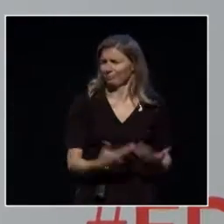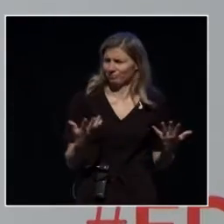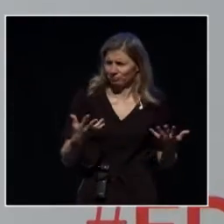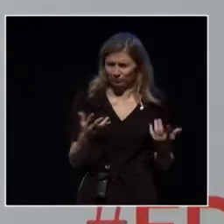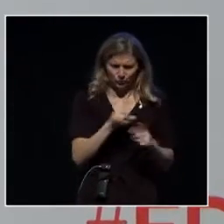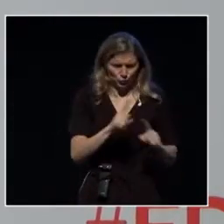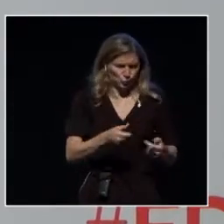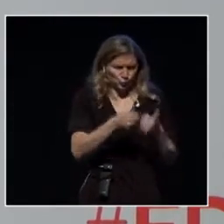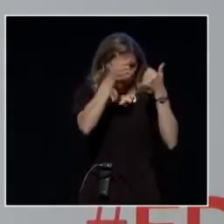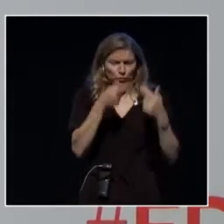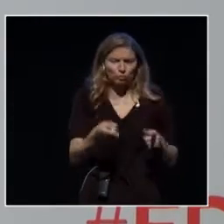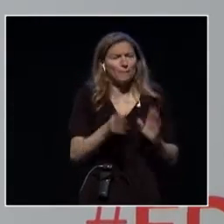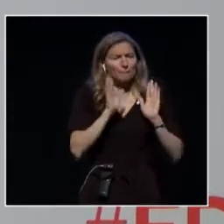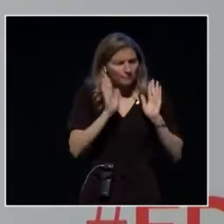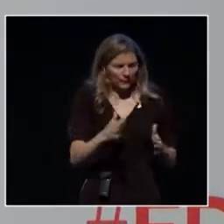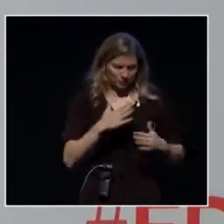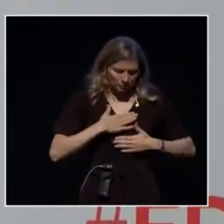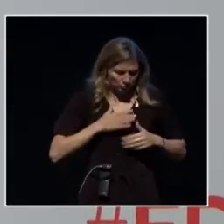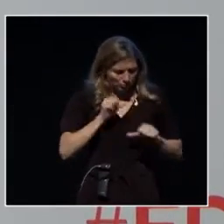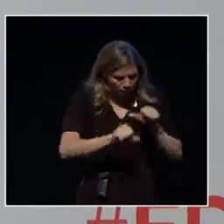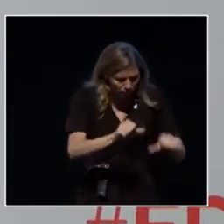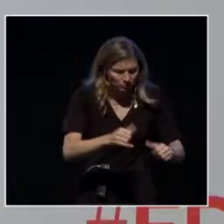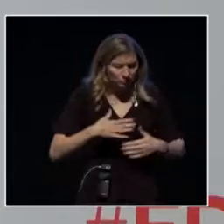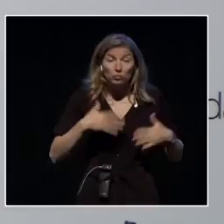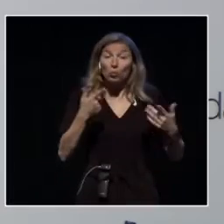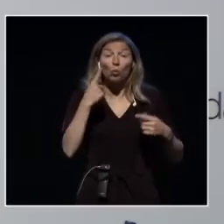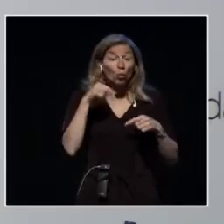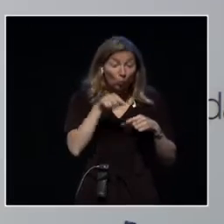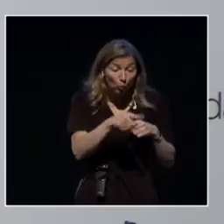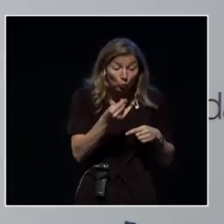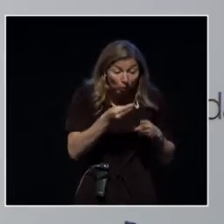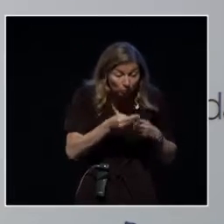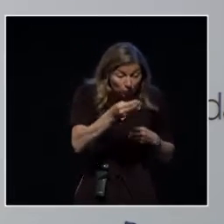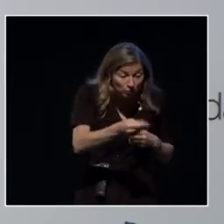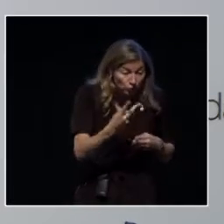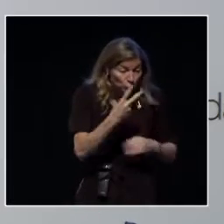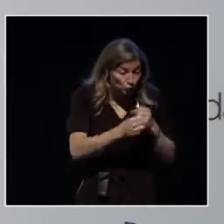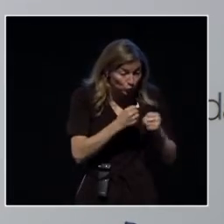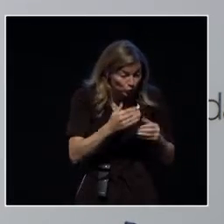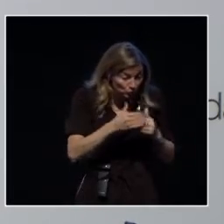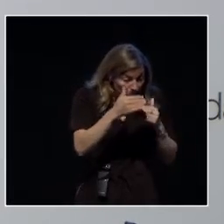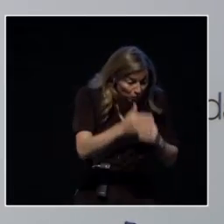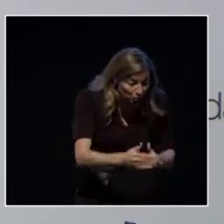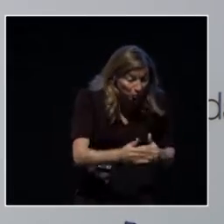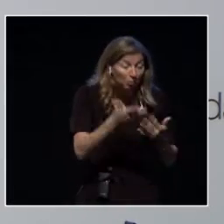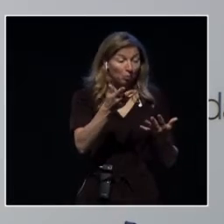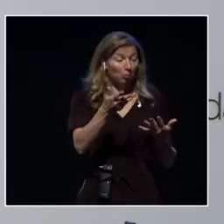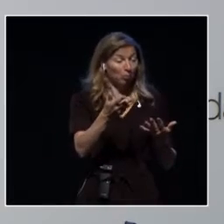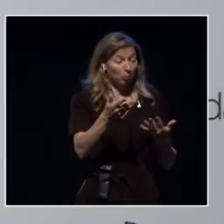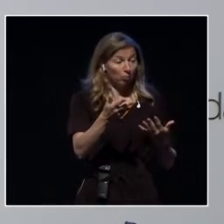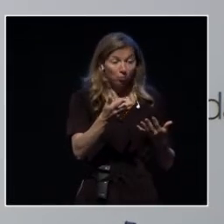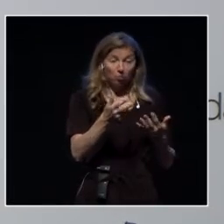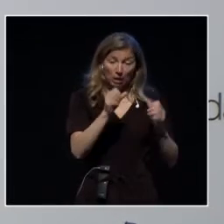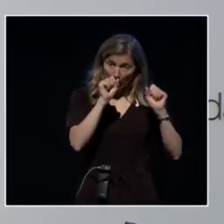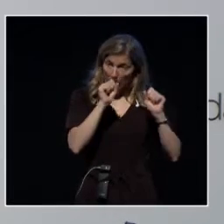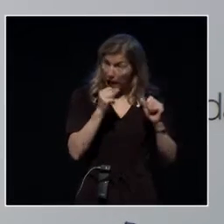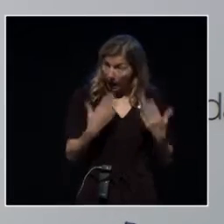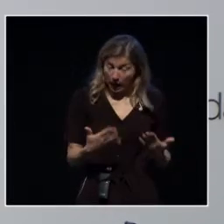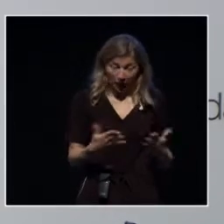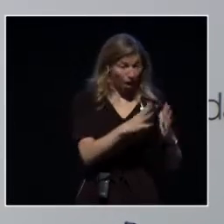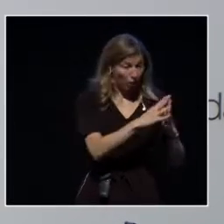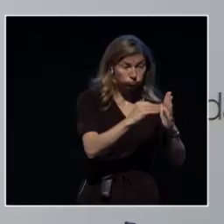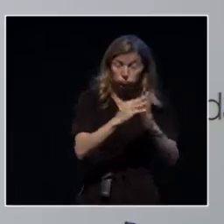is an example. It's not just for a year, for 2 years. It's going on. It's replicated, imitated globally,